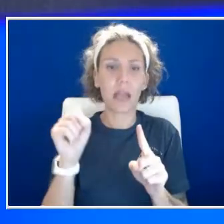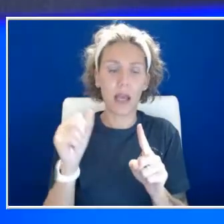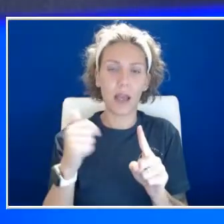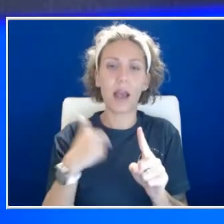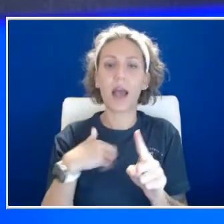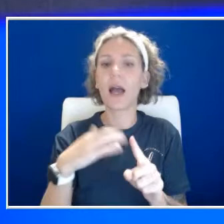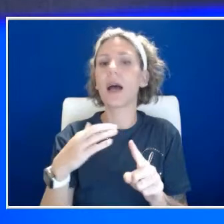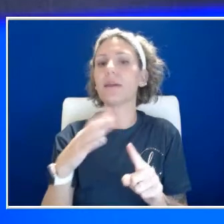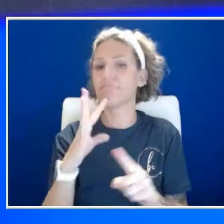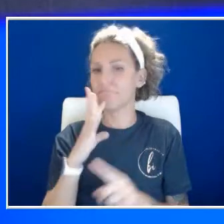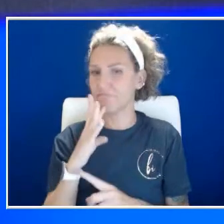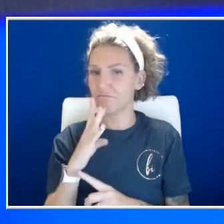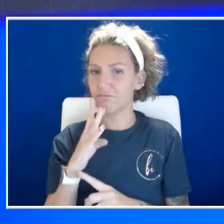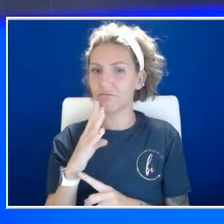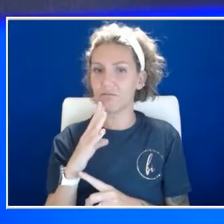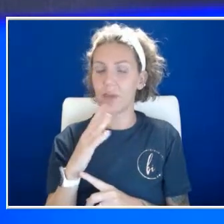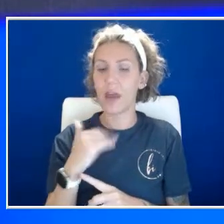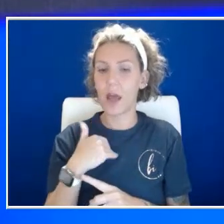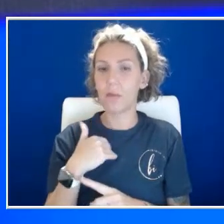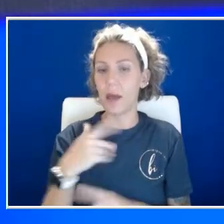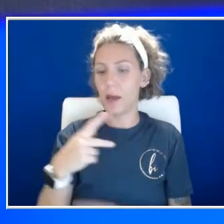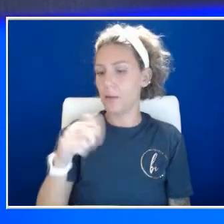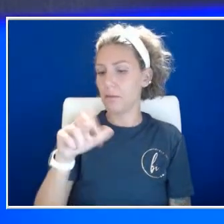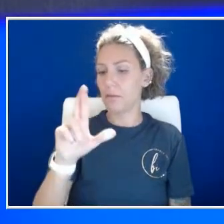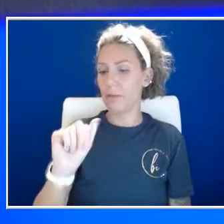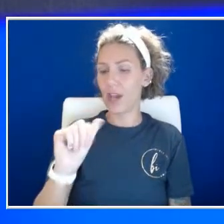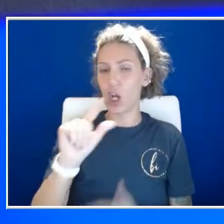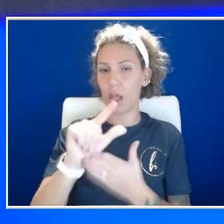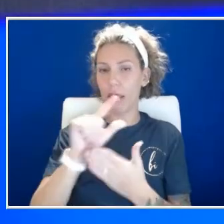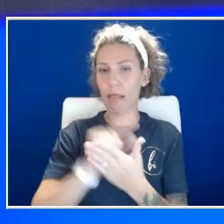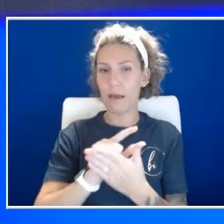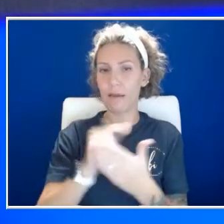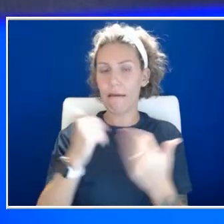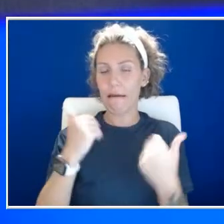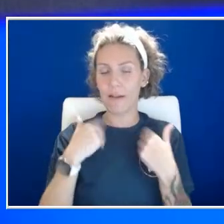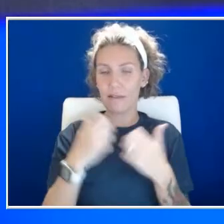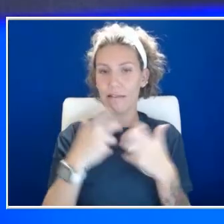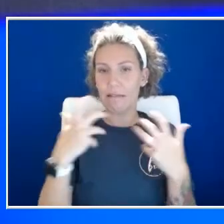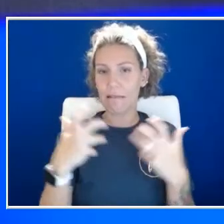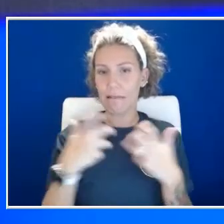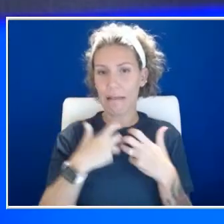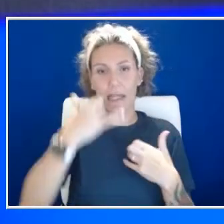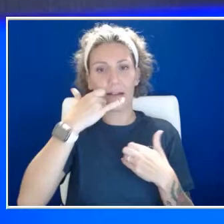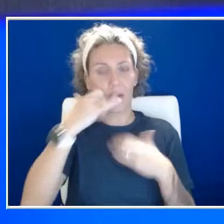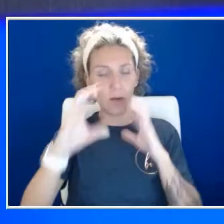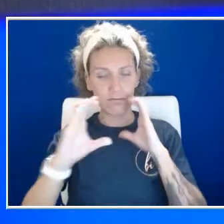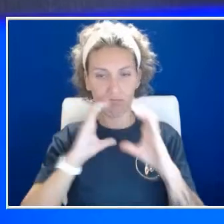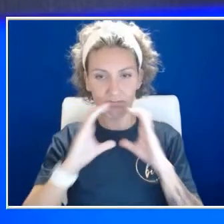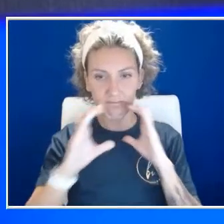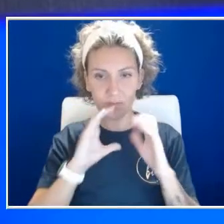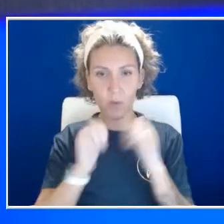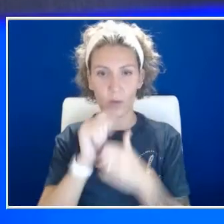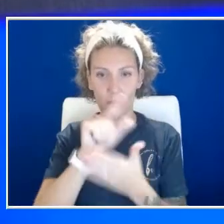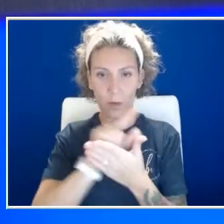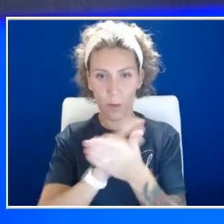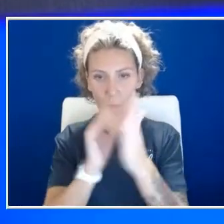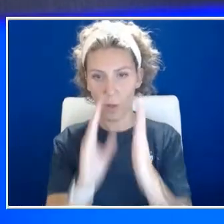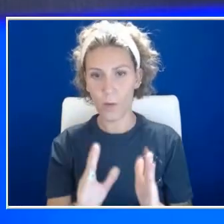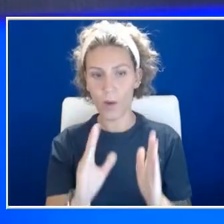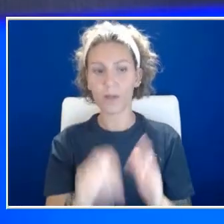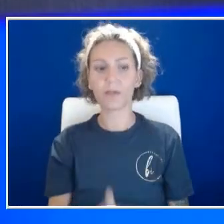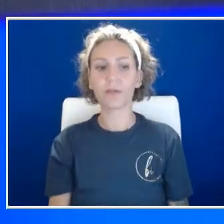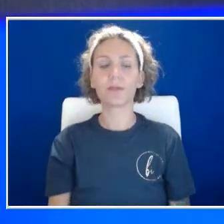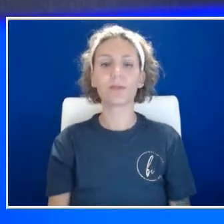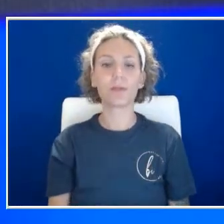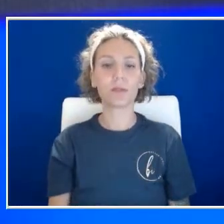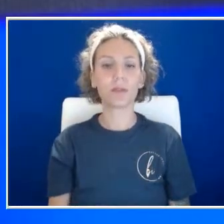to, I'm a paralegal, so I do have to have a lot of phone communication with attorneys. I also do a lot